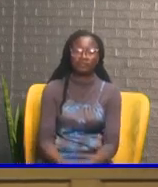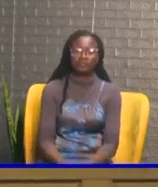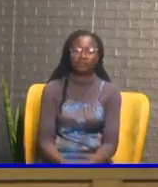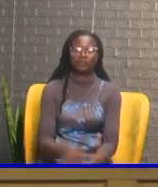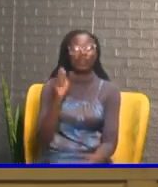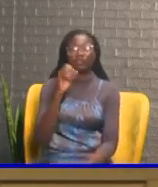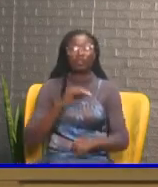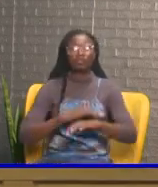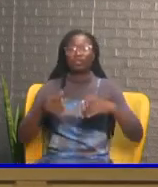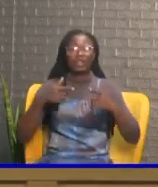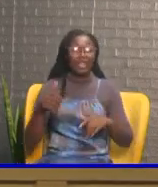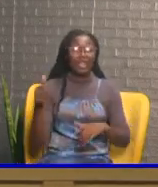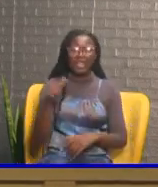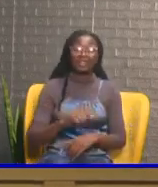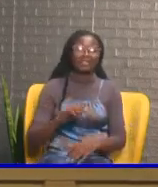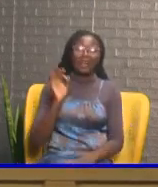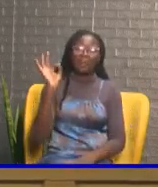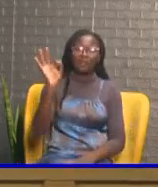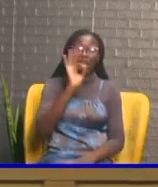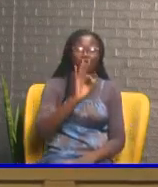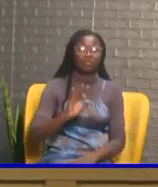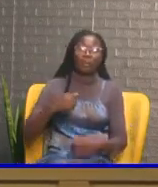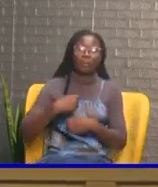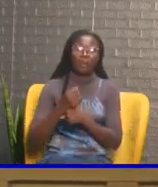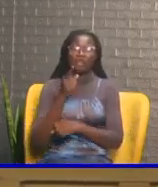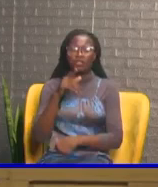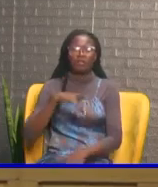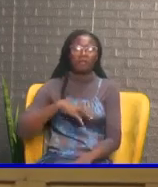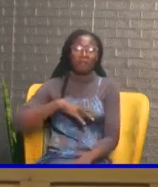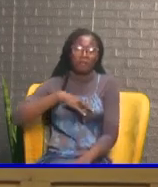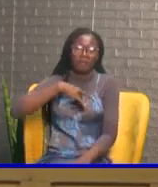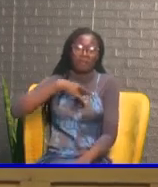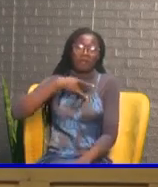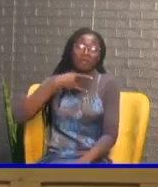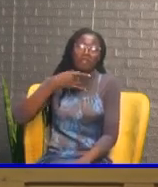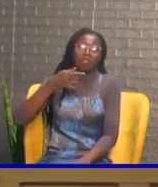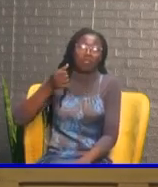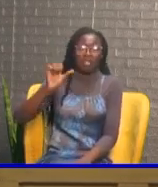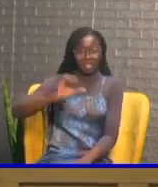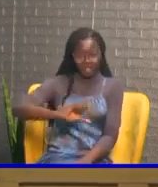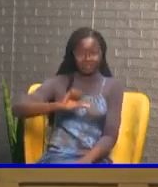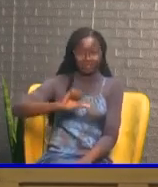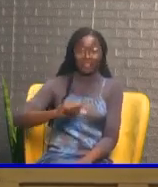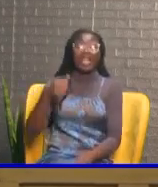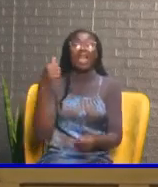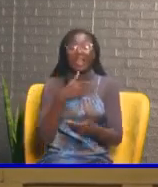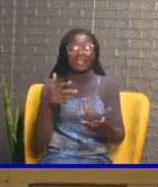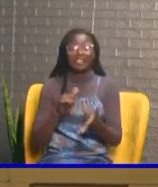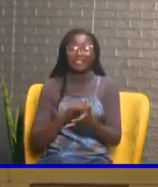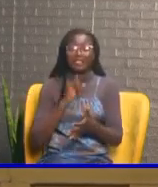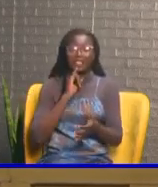saying? So don't let any message bring you under condemnation. Do you get what I'm saying? Anything done in ignorance is